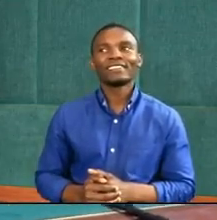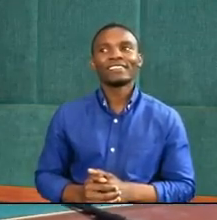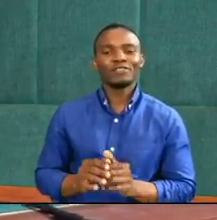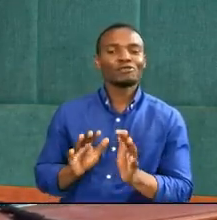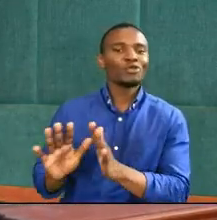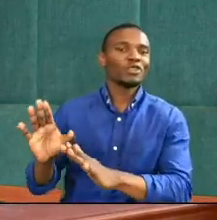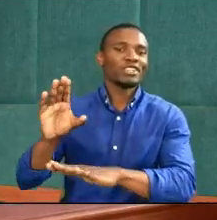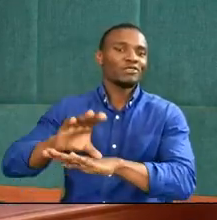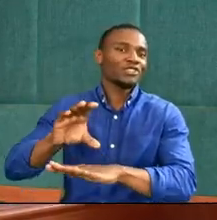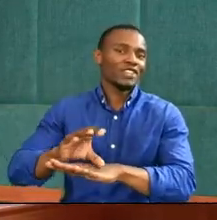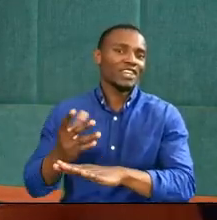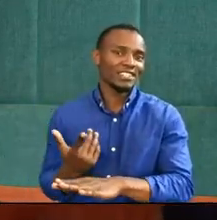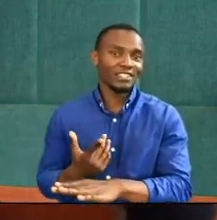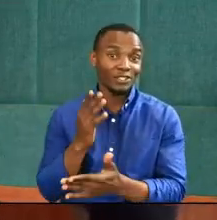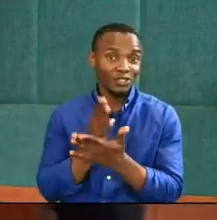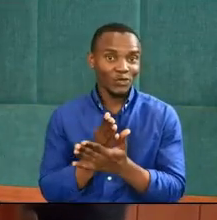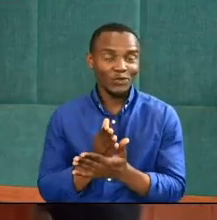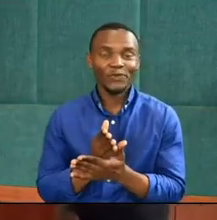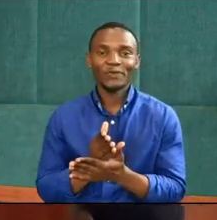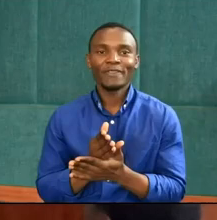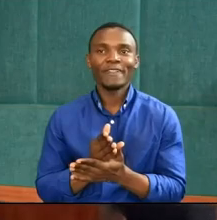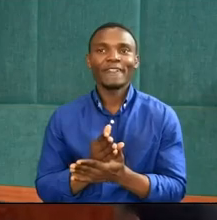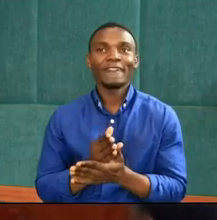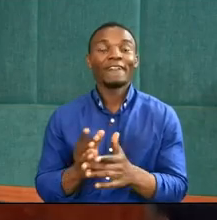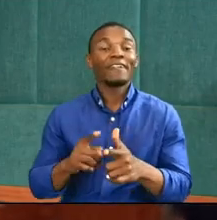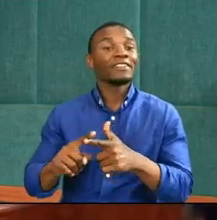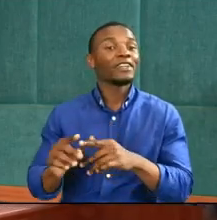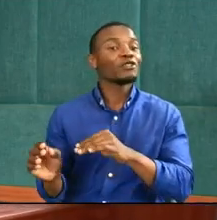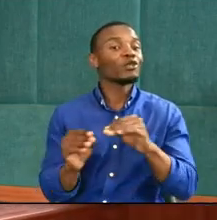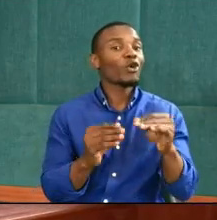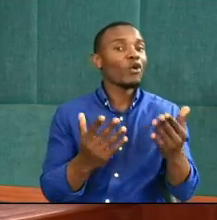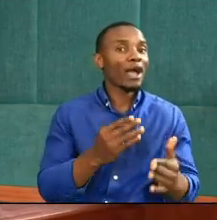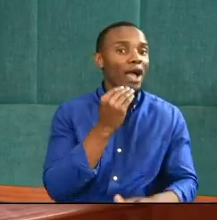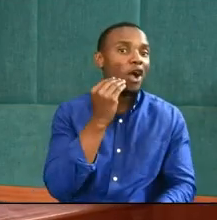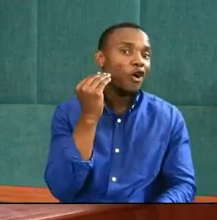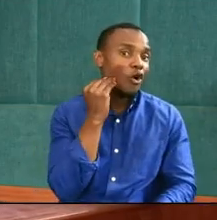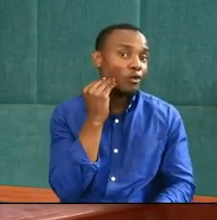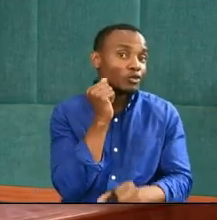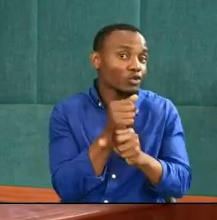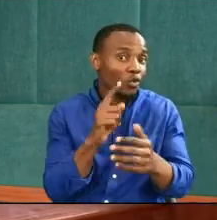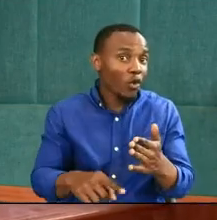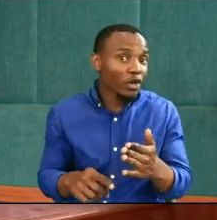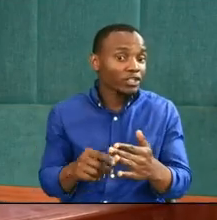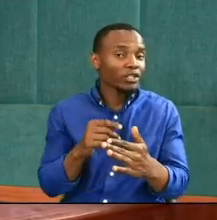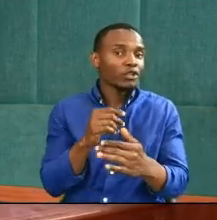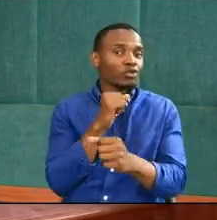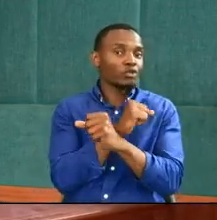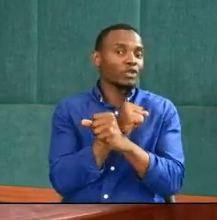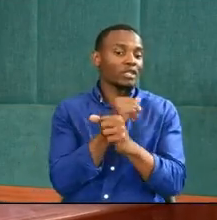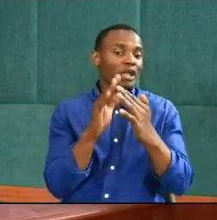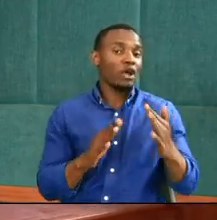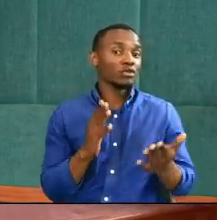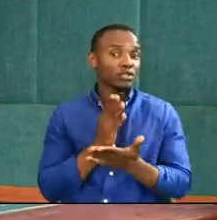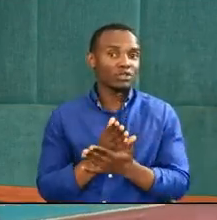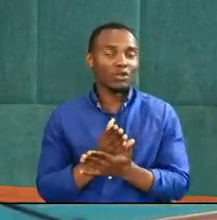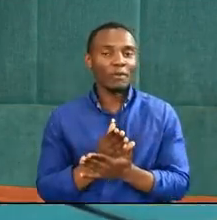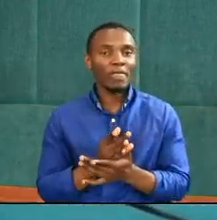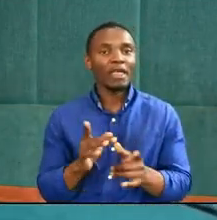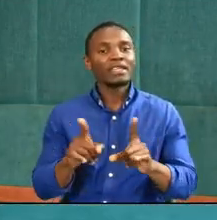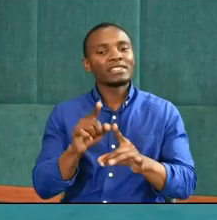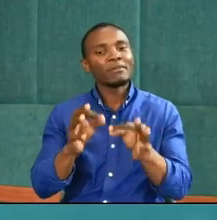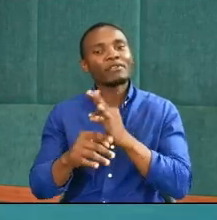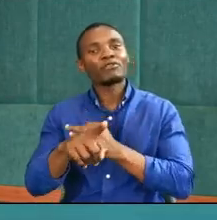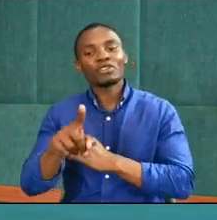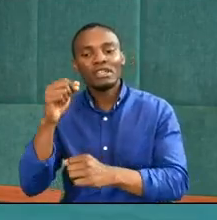You would leave church. Am I right? And you'll go home to watch out for that thief. Am I right? If you are